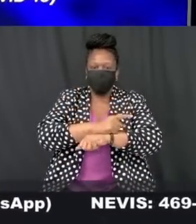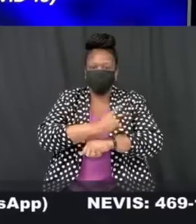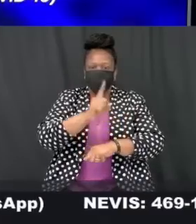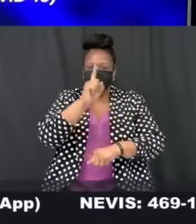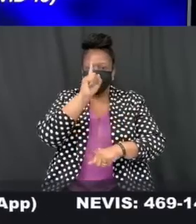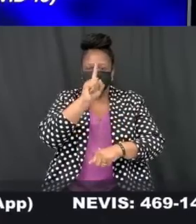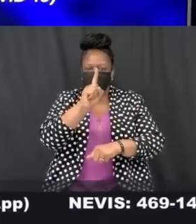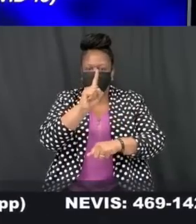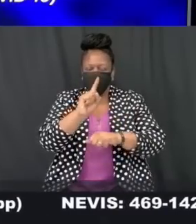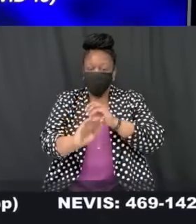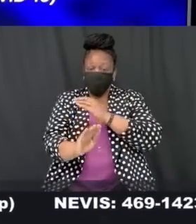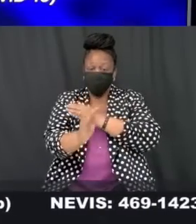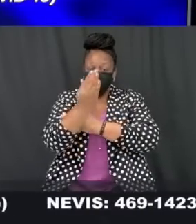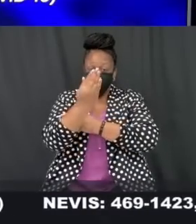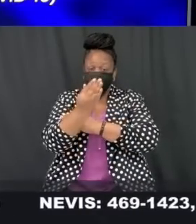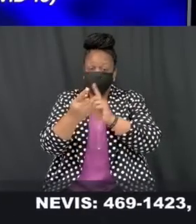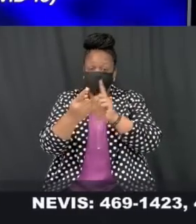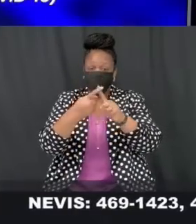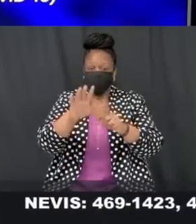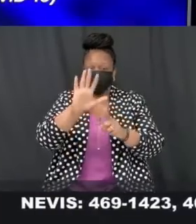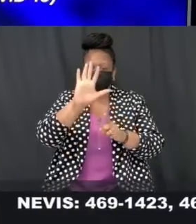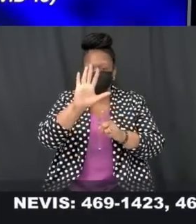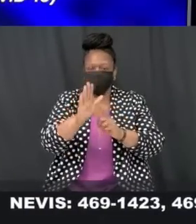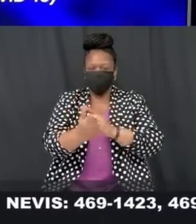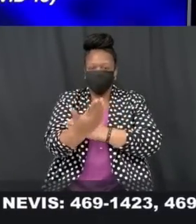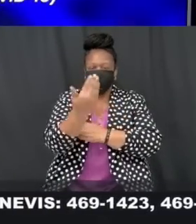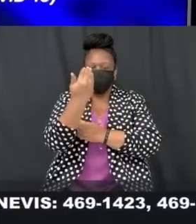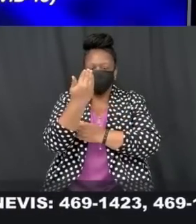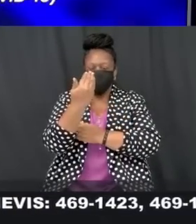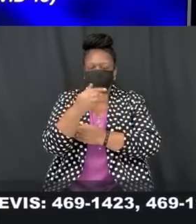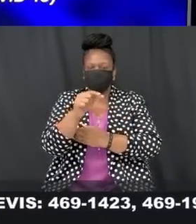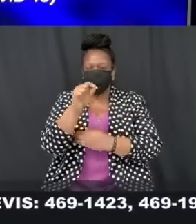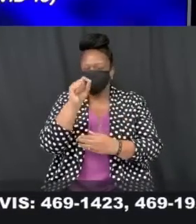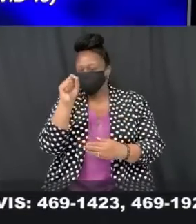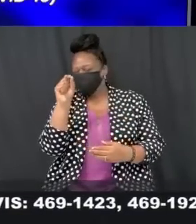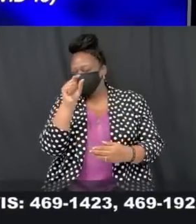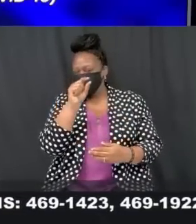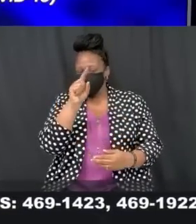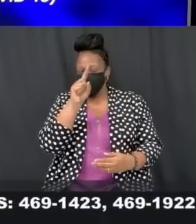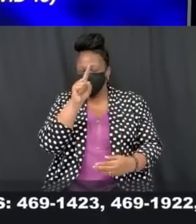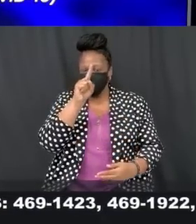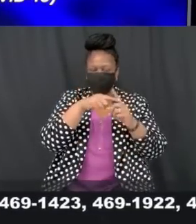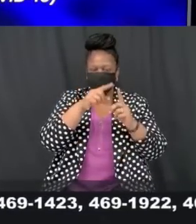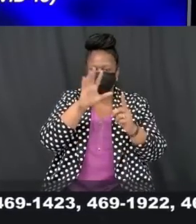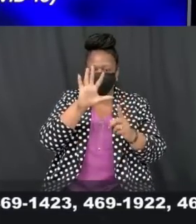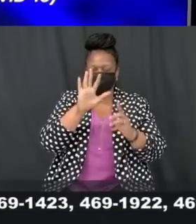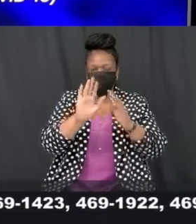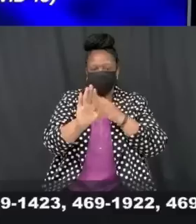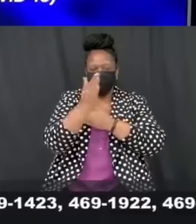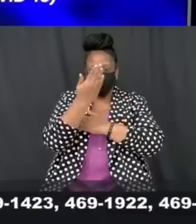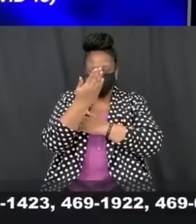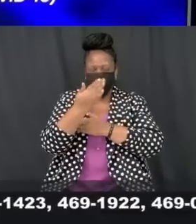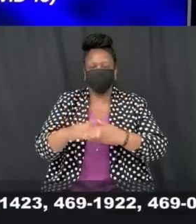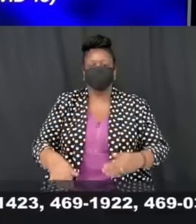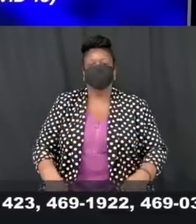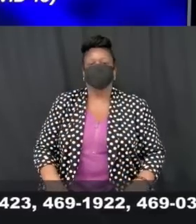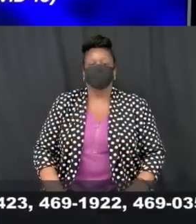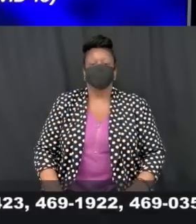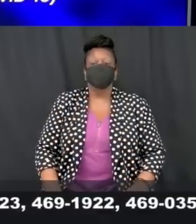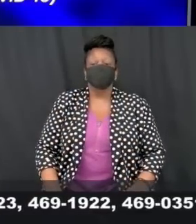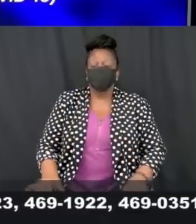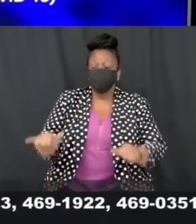1:01 a.m. until 5 a.m. During this time, every person shall remain confined to his or her place